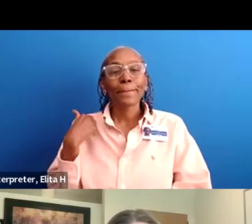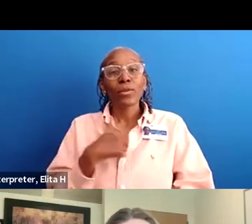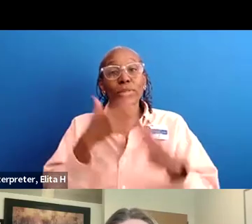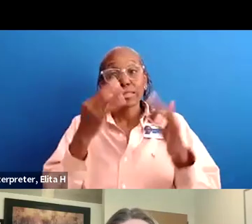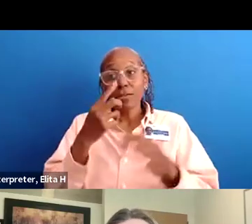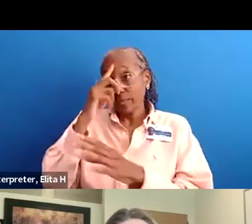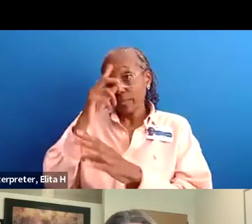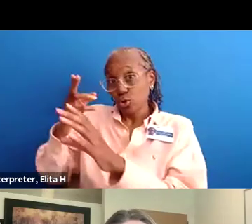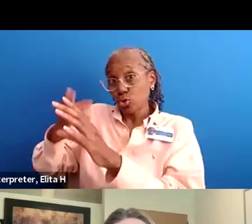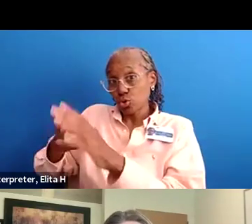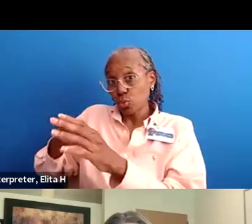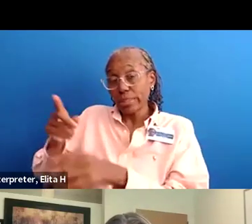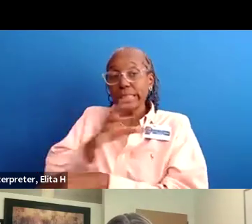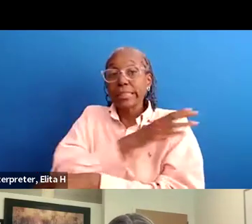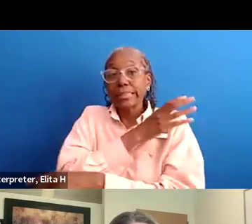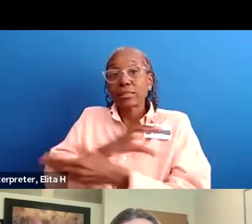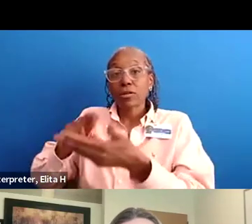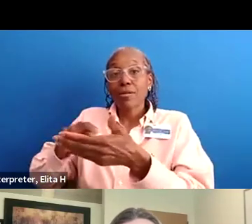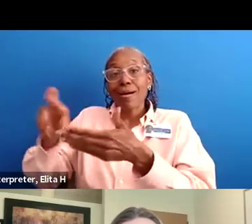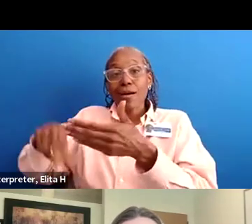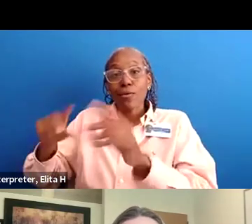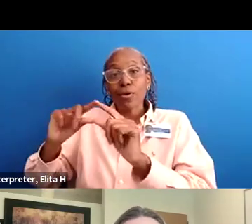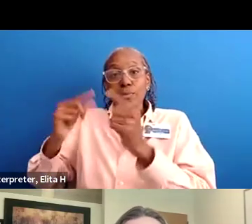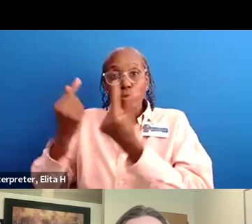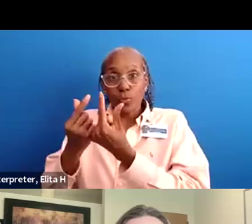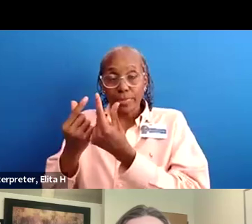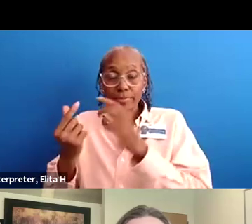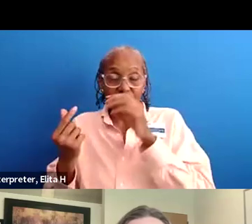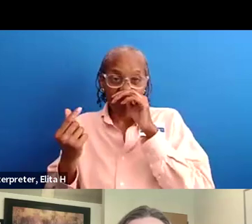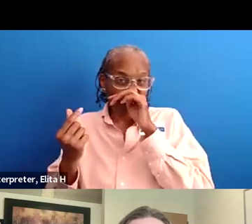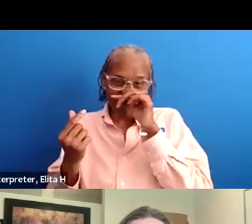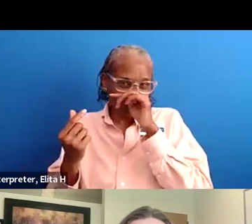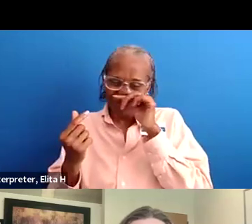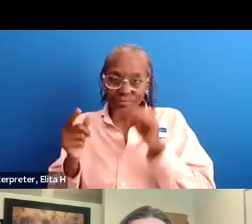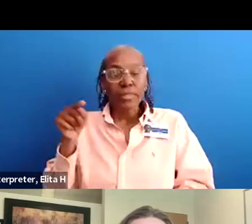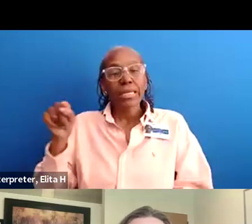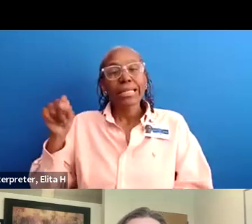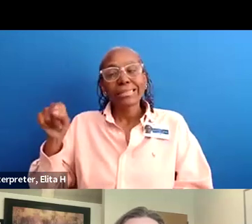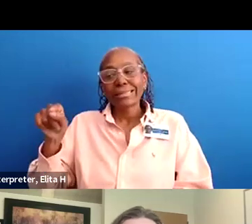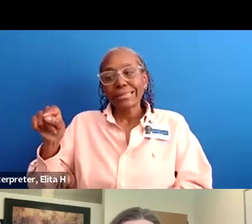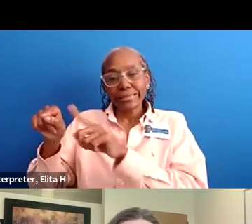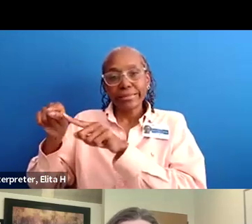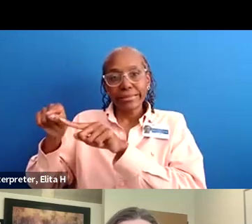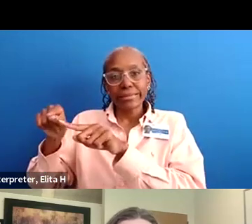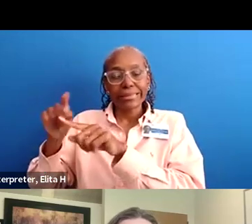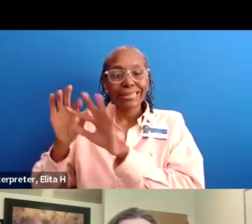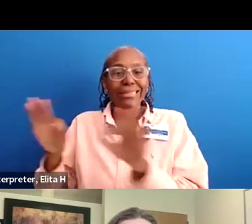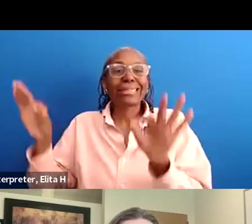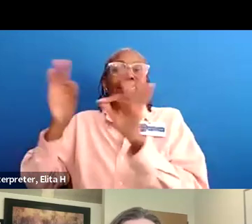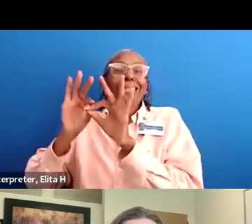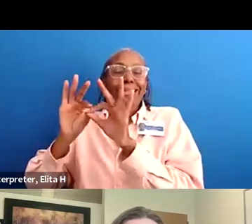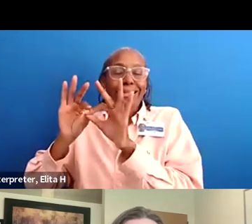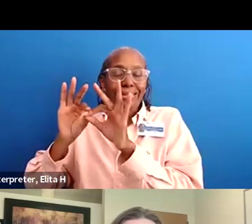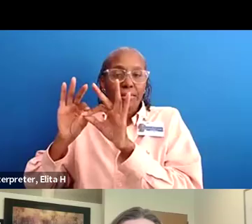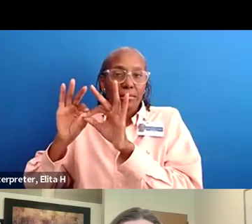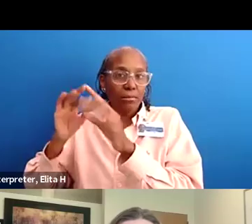me to join the clinical outcomes group because this is really the key factor